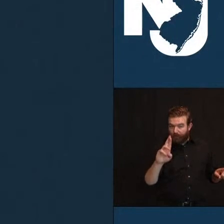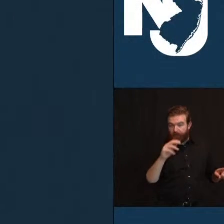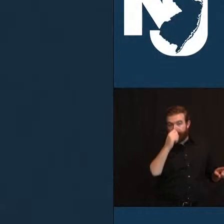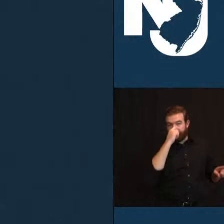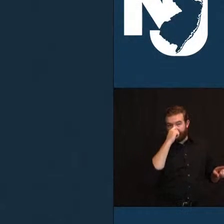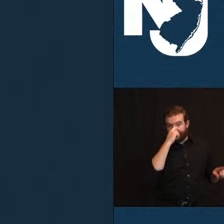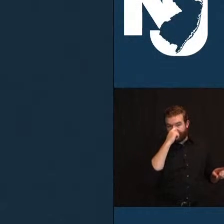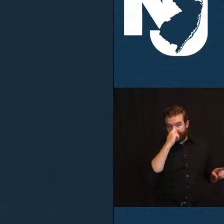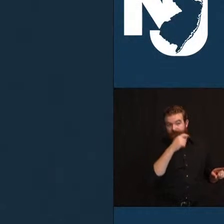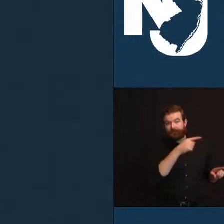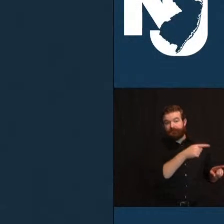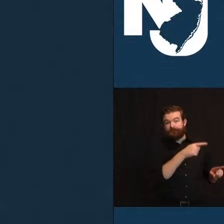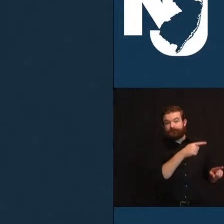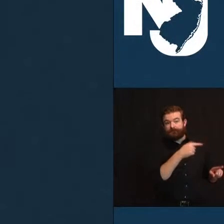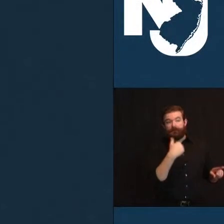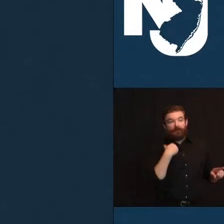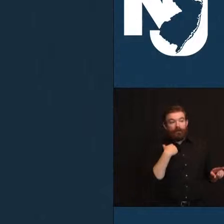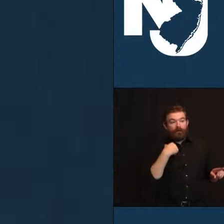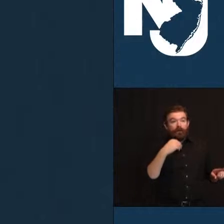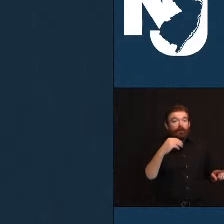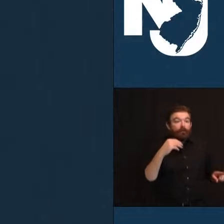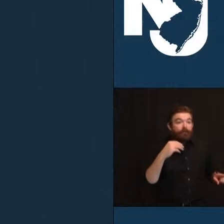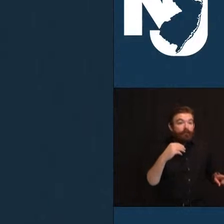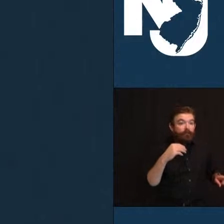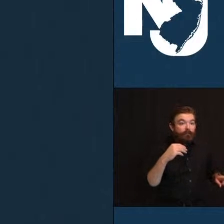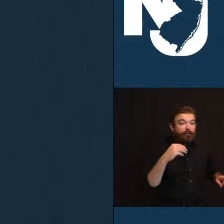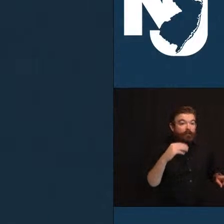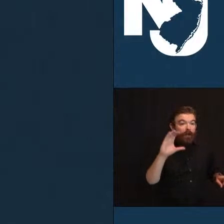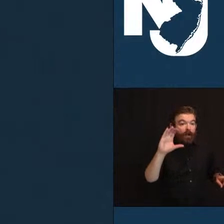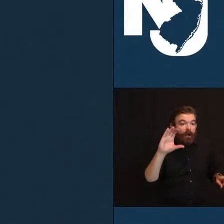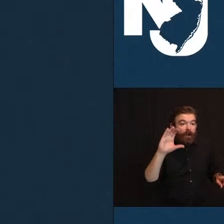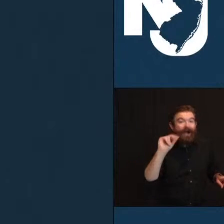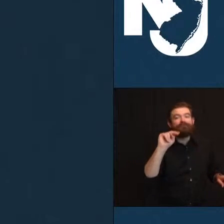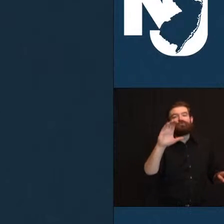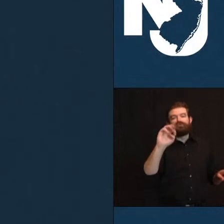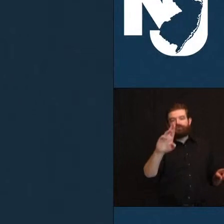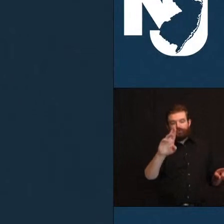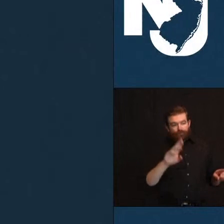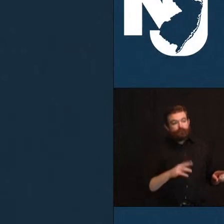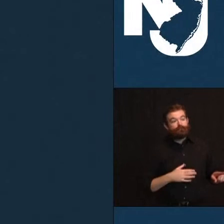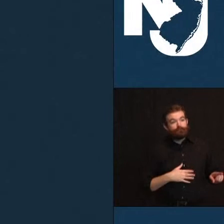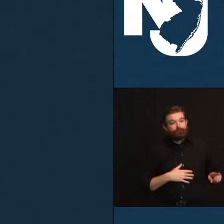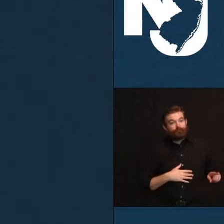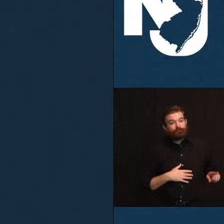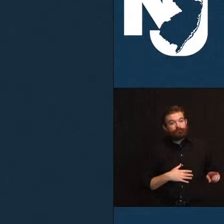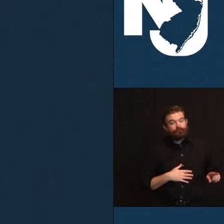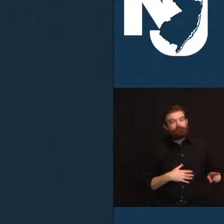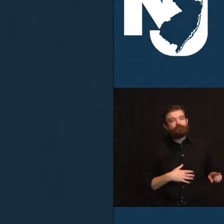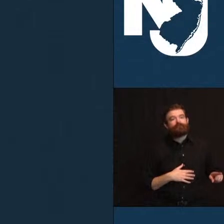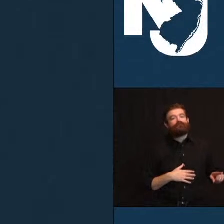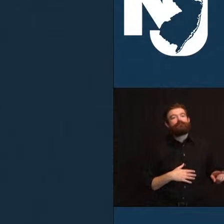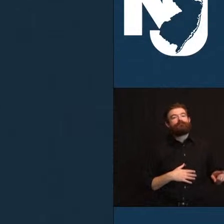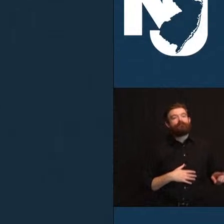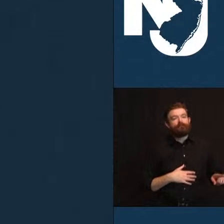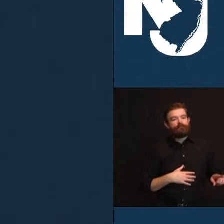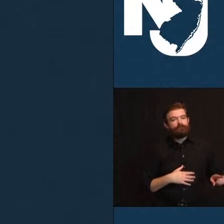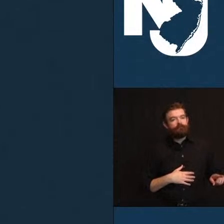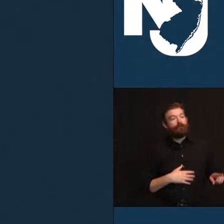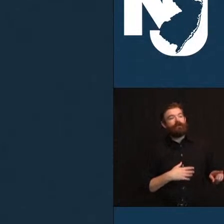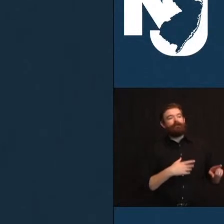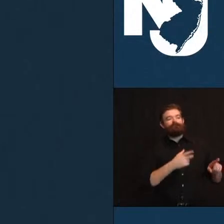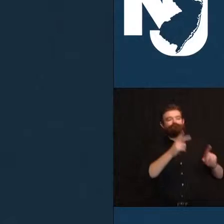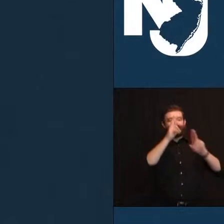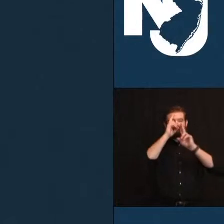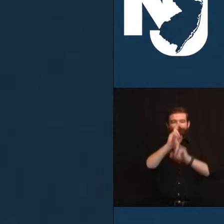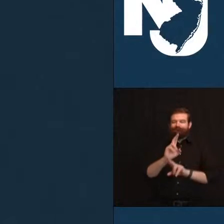If you recall, we made Sophia an honorary trooper a few months back, and when the folks at Blower, who make uniforms,